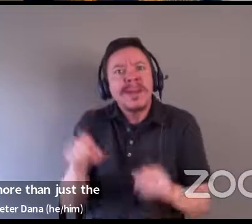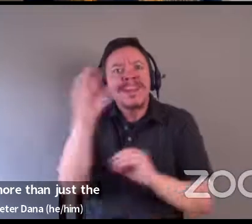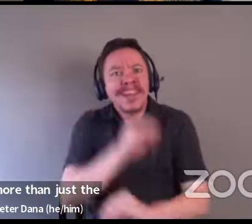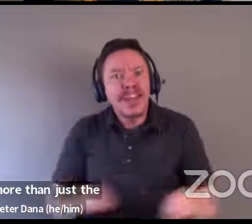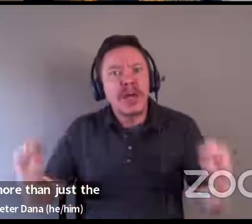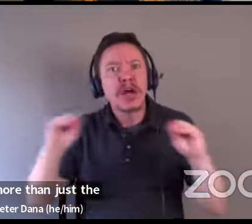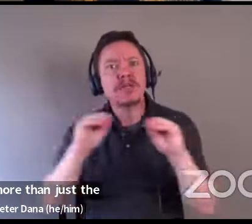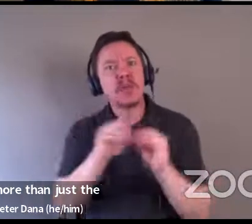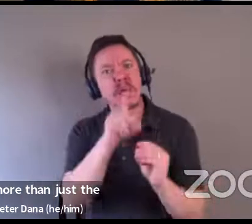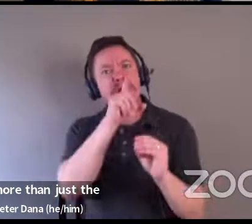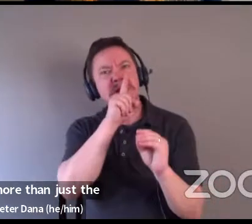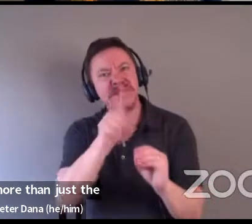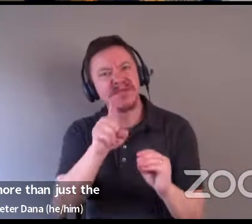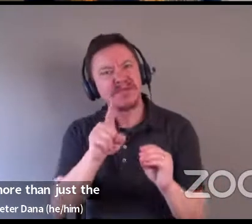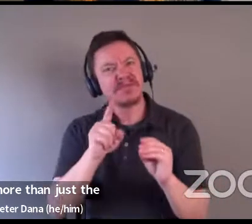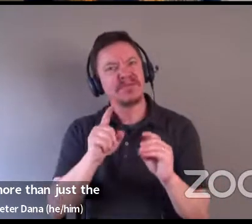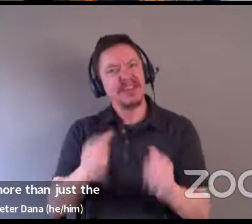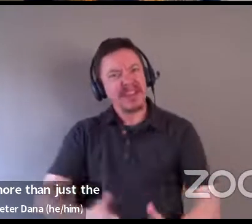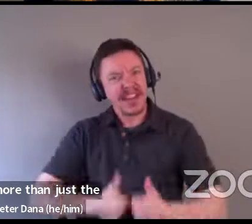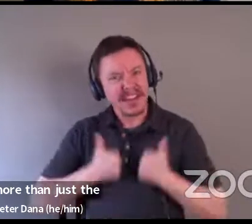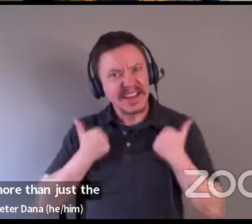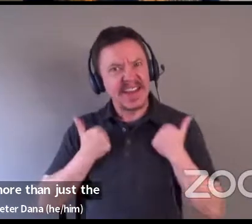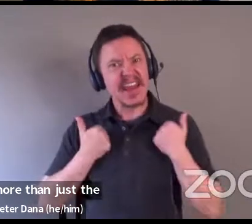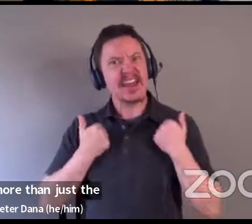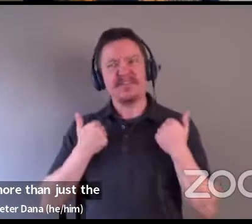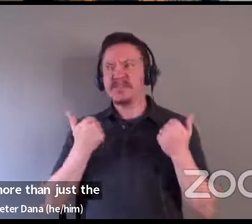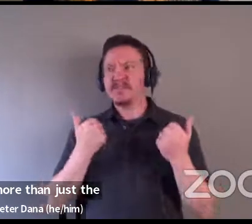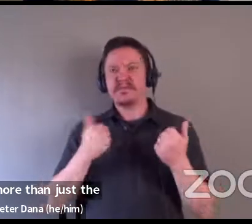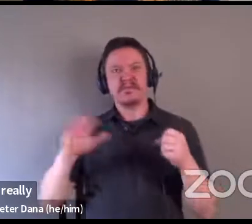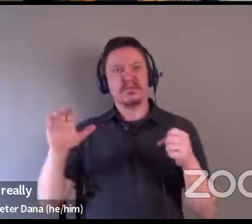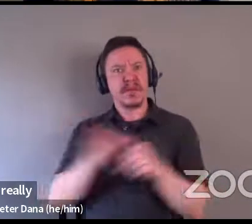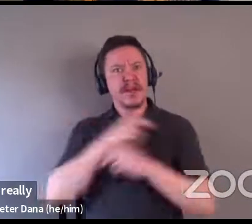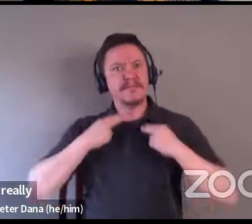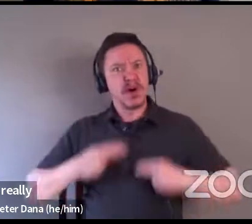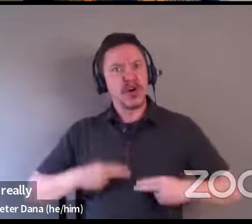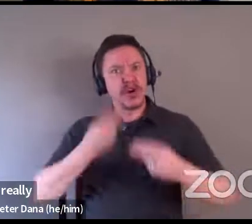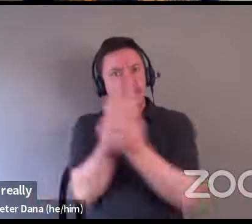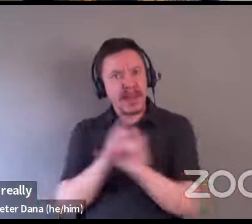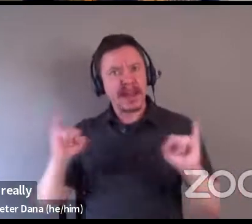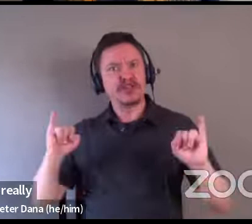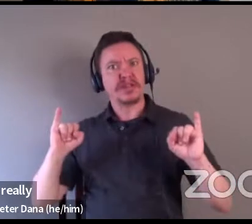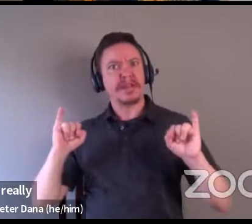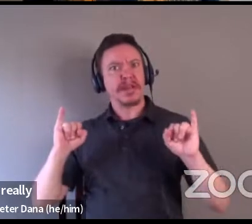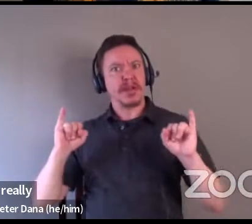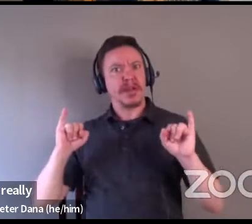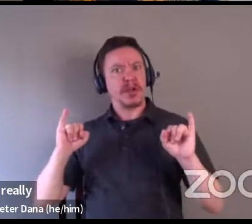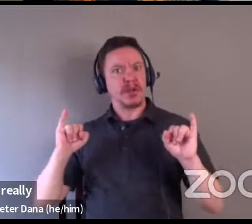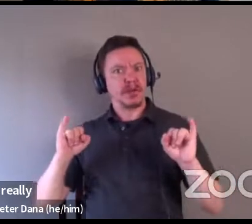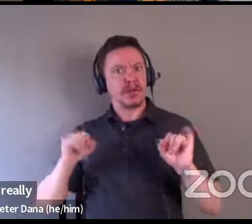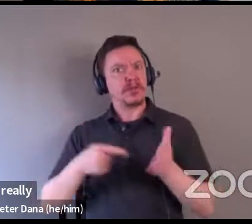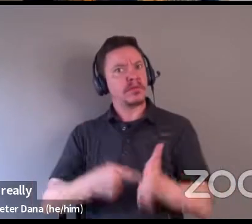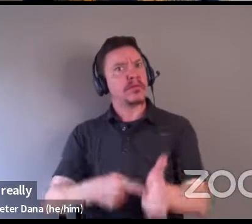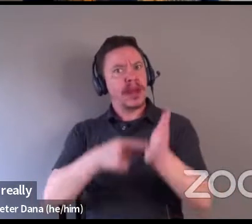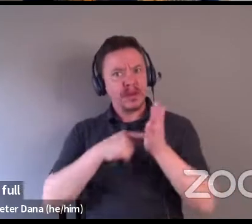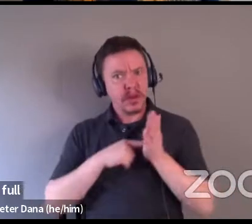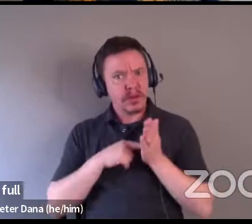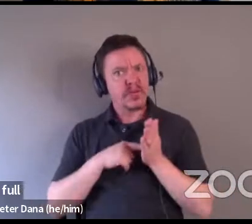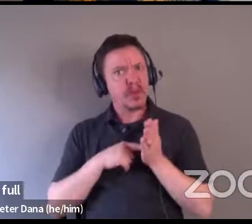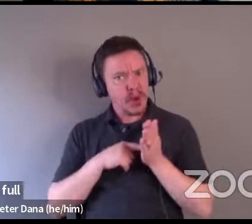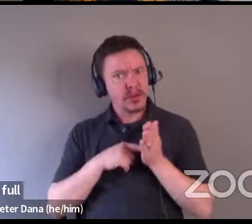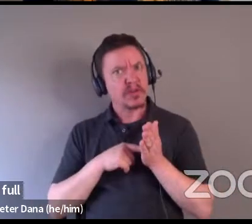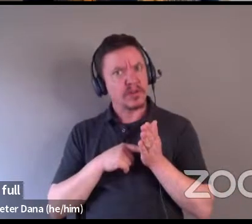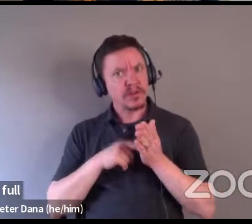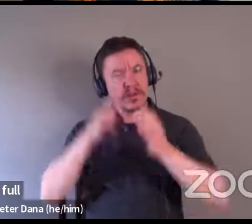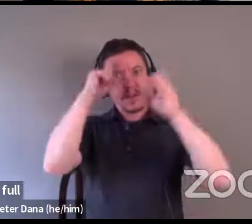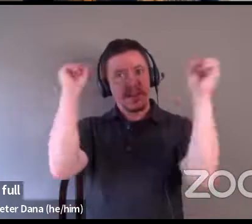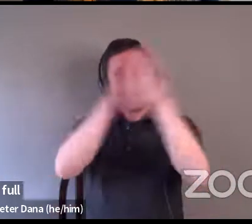really exercise our agency as full human beings, right? And so that is going to require a